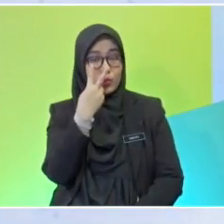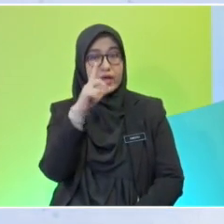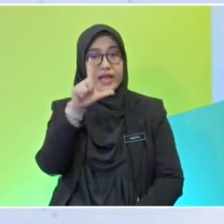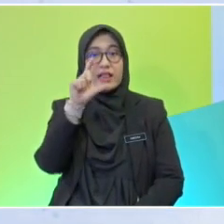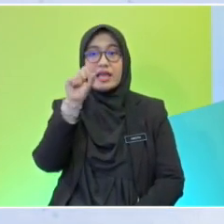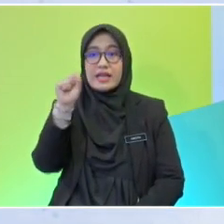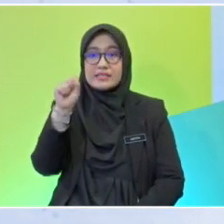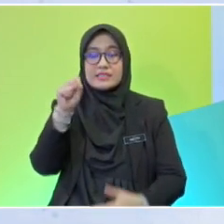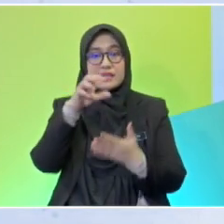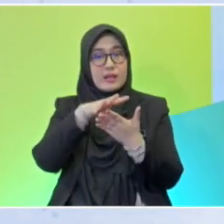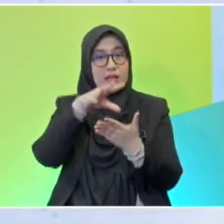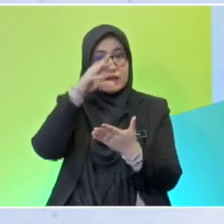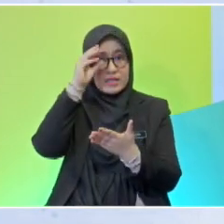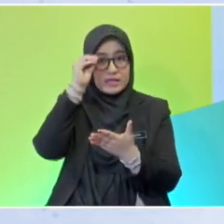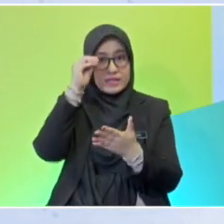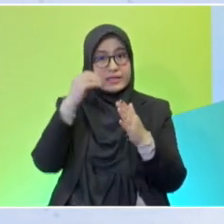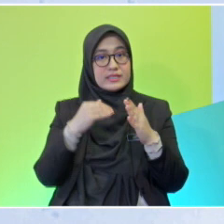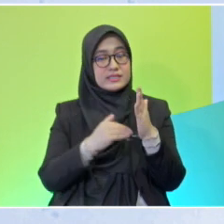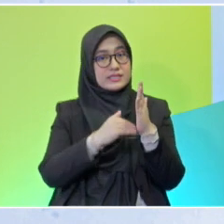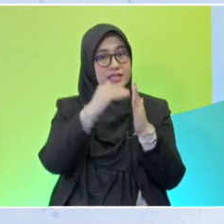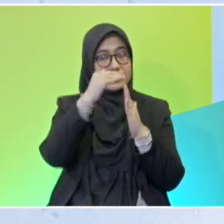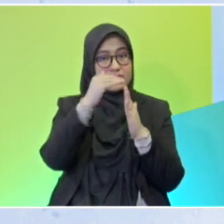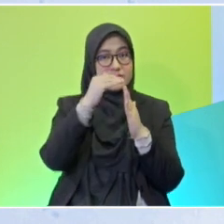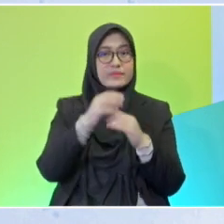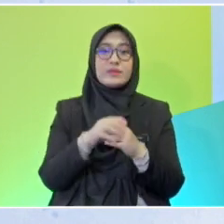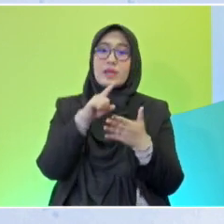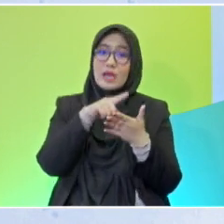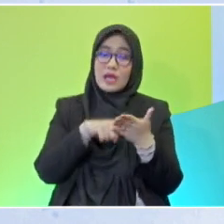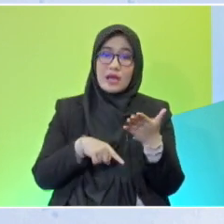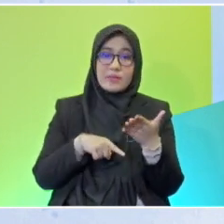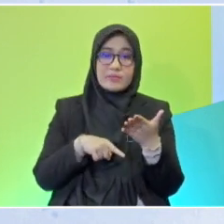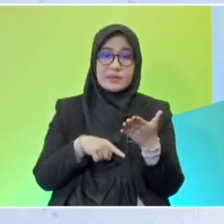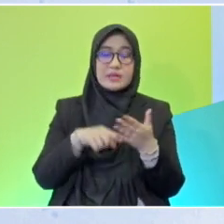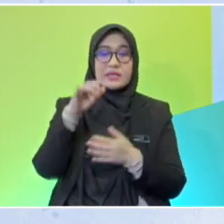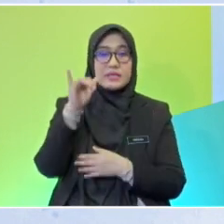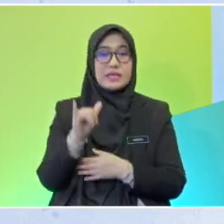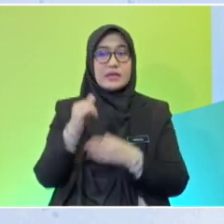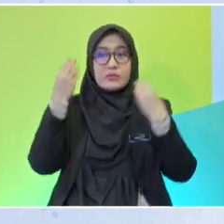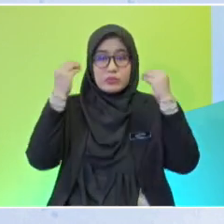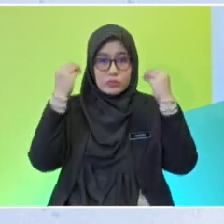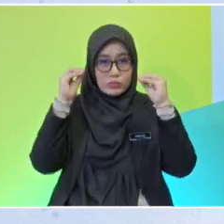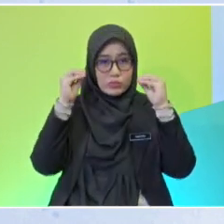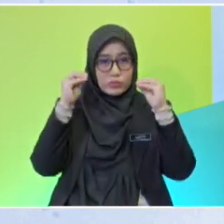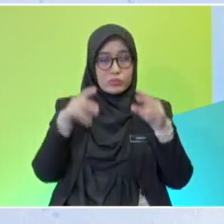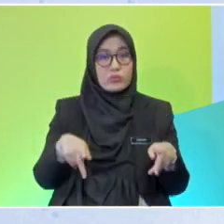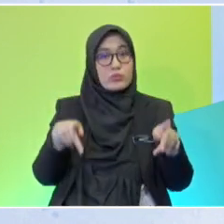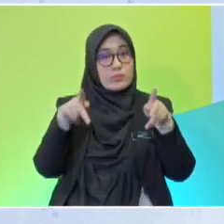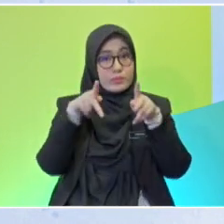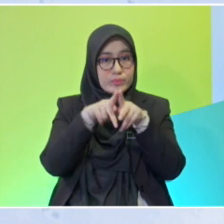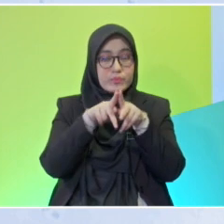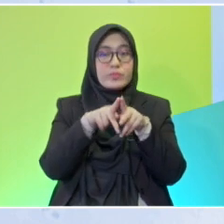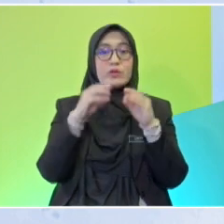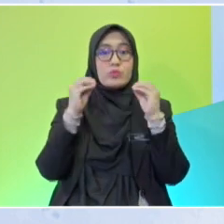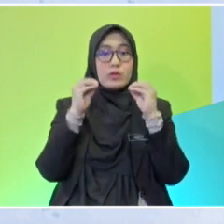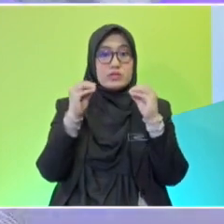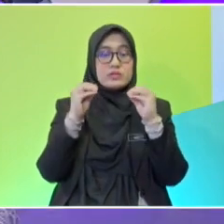standard, is a detailed description of what is to be taught in all the skills. So for English, it is